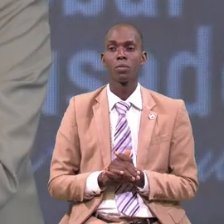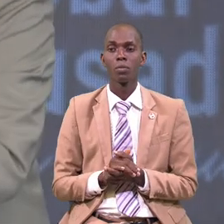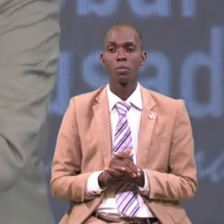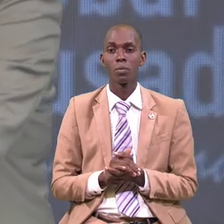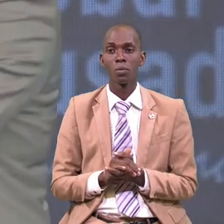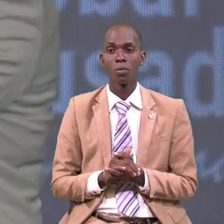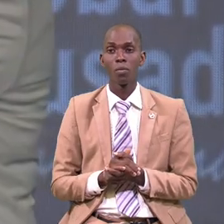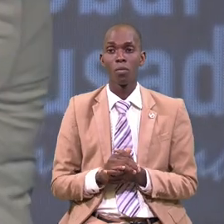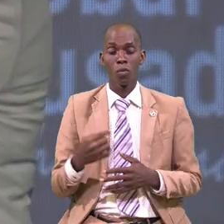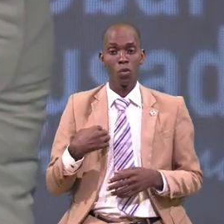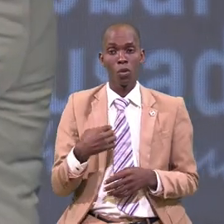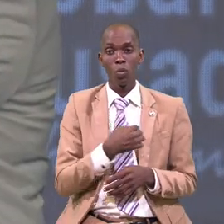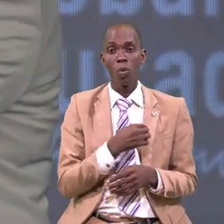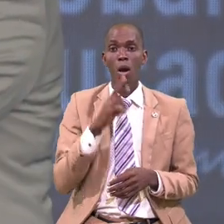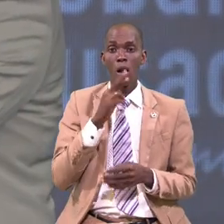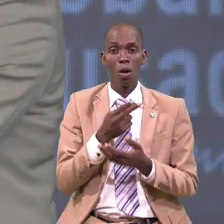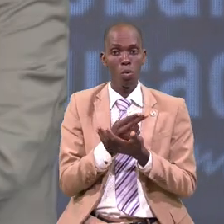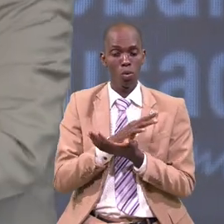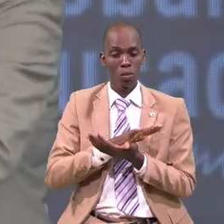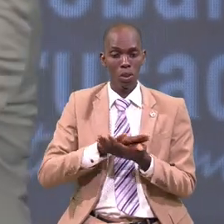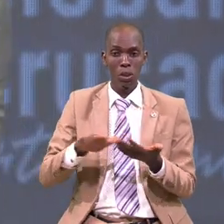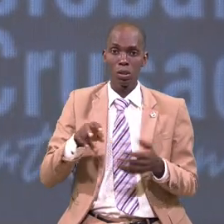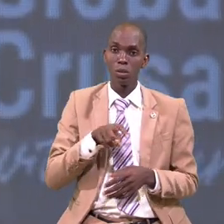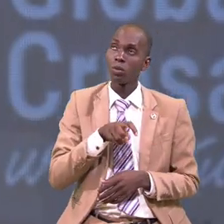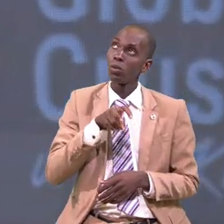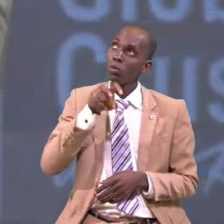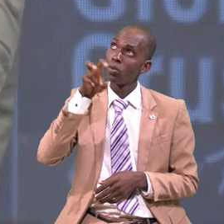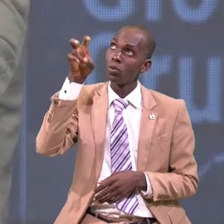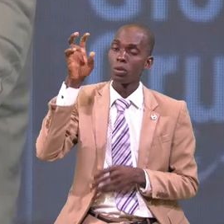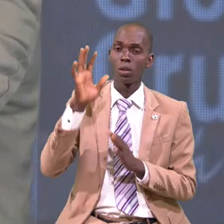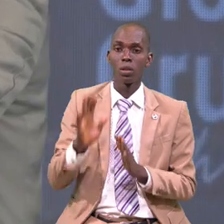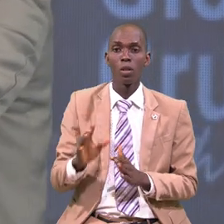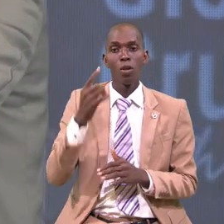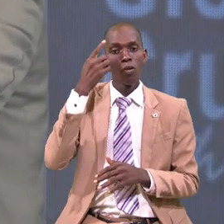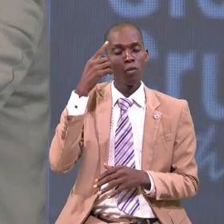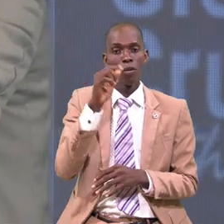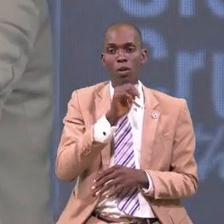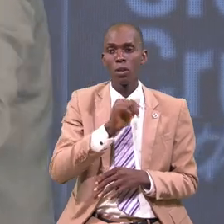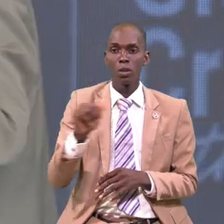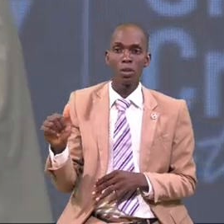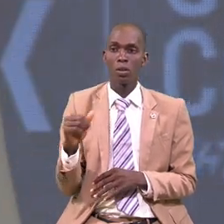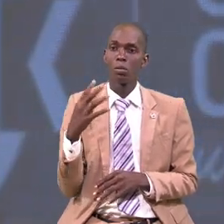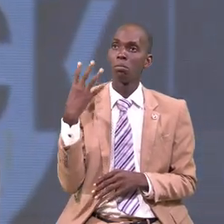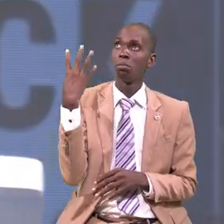We're godly travelers for a glorious translation.